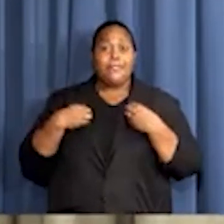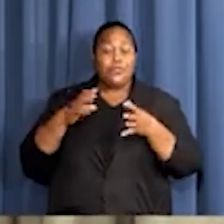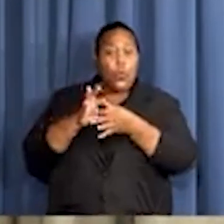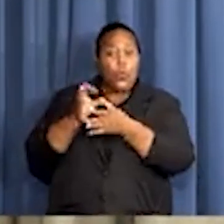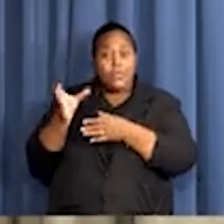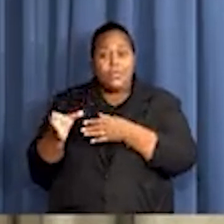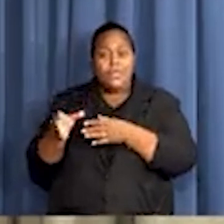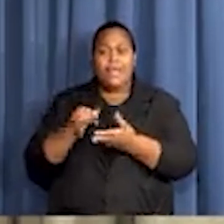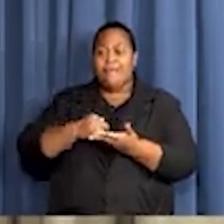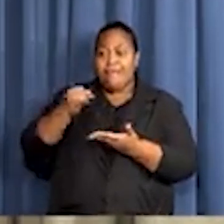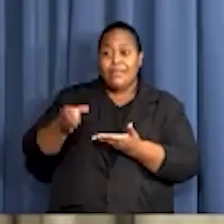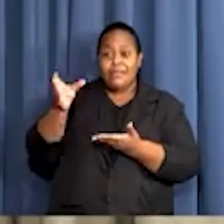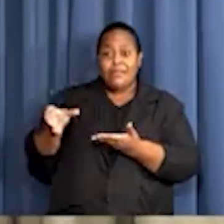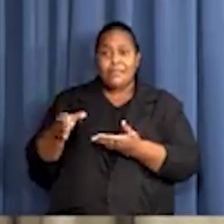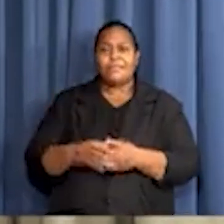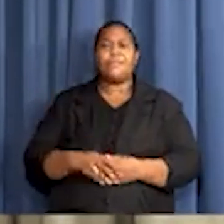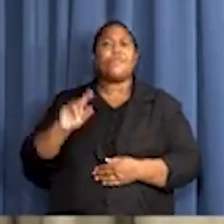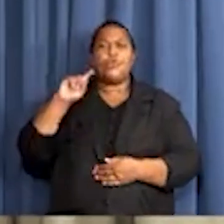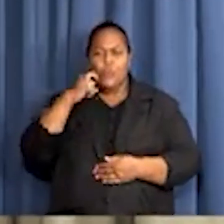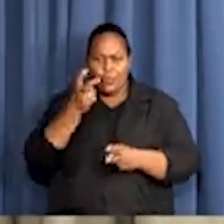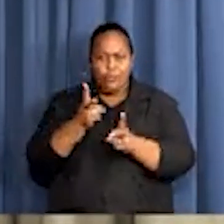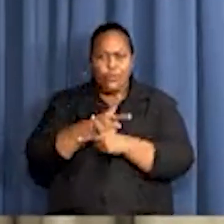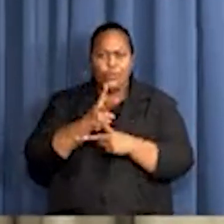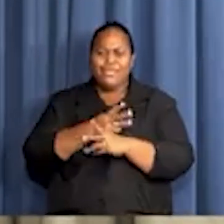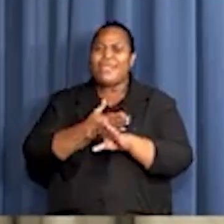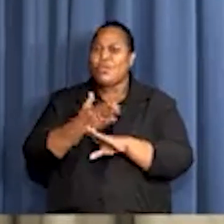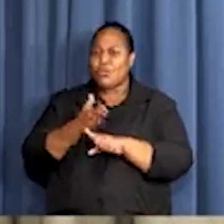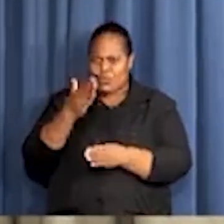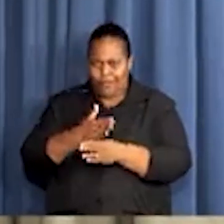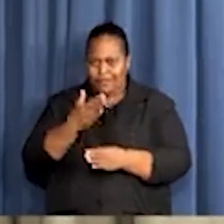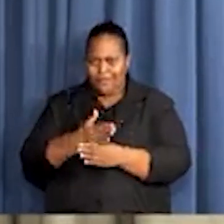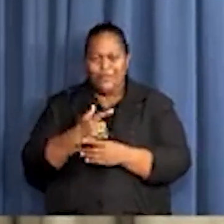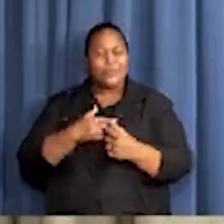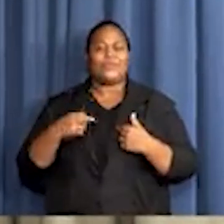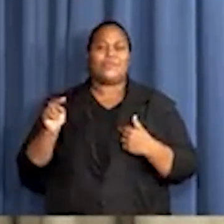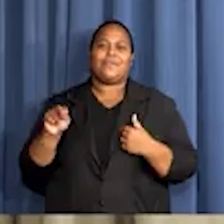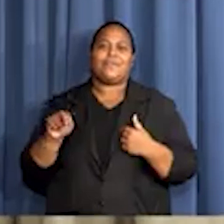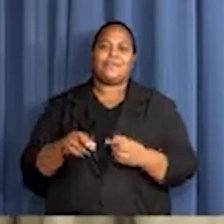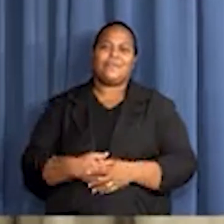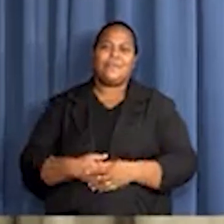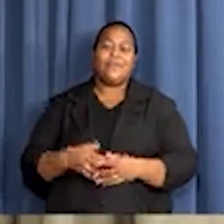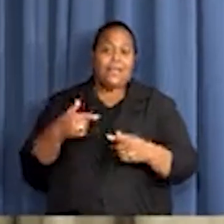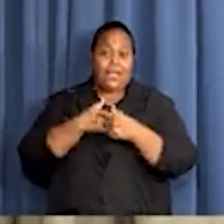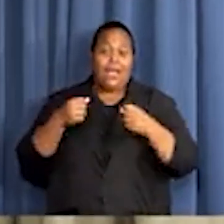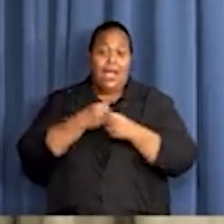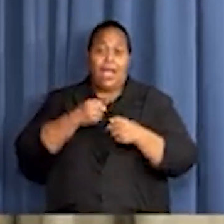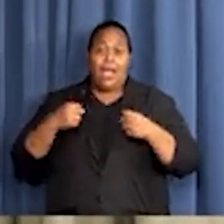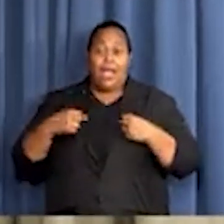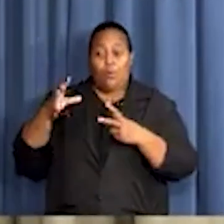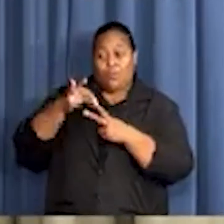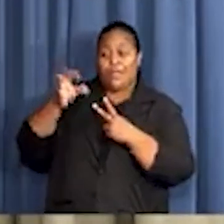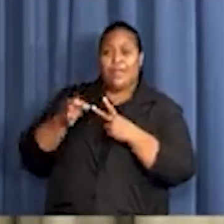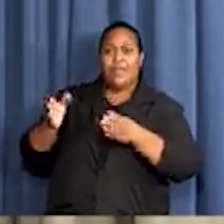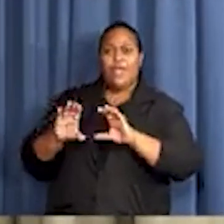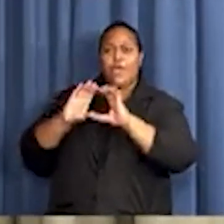and investors who will produce the new jobs that we so much need. Our appointment of a fiscal review